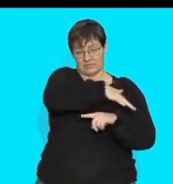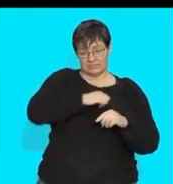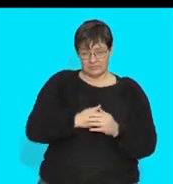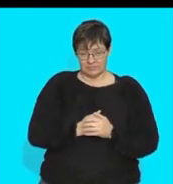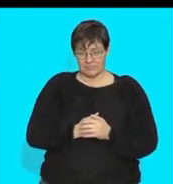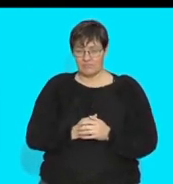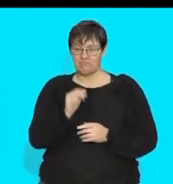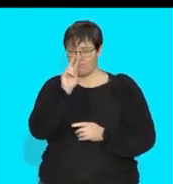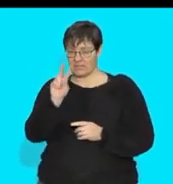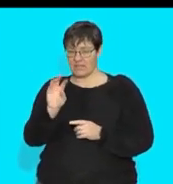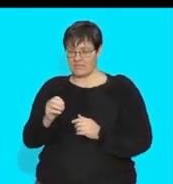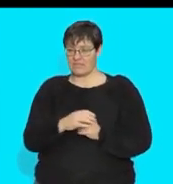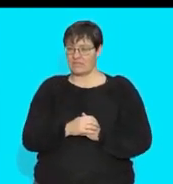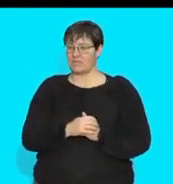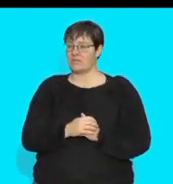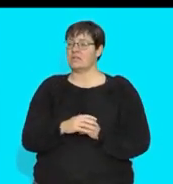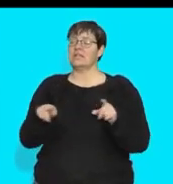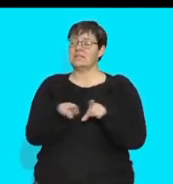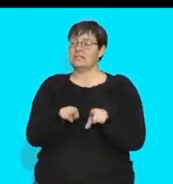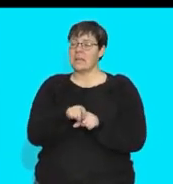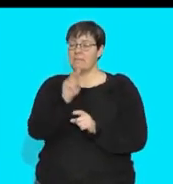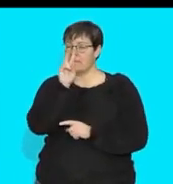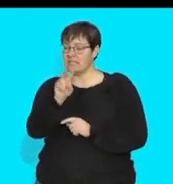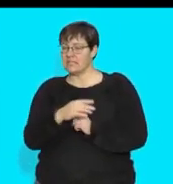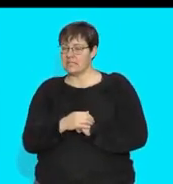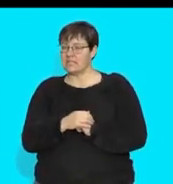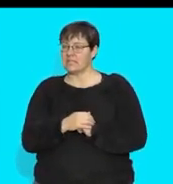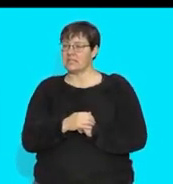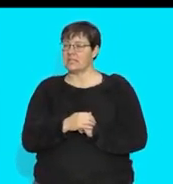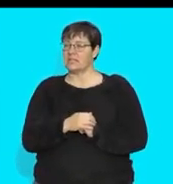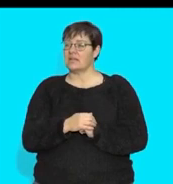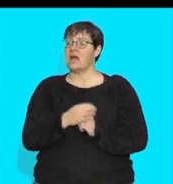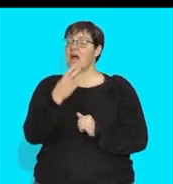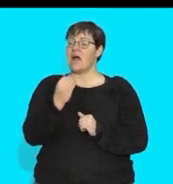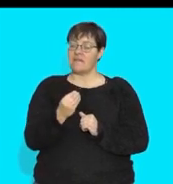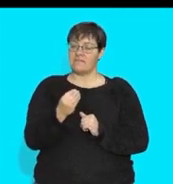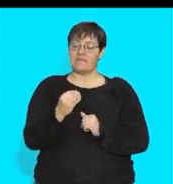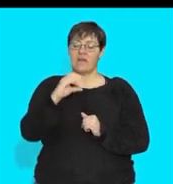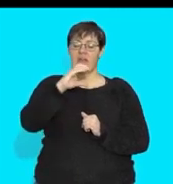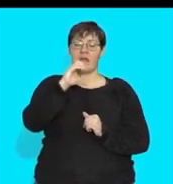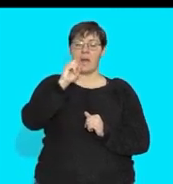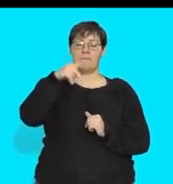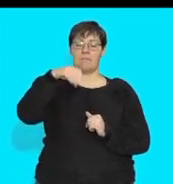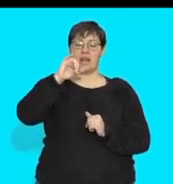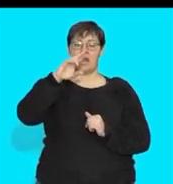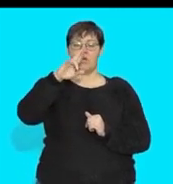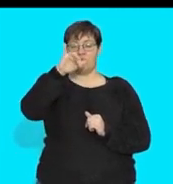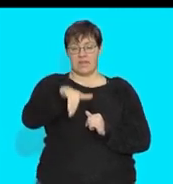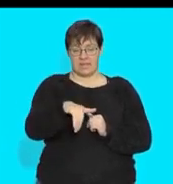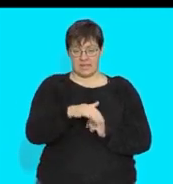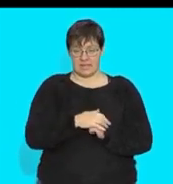surface area that I can see. I can also see over here that it has a